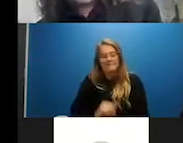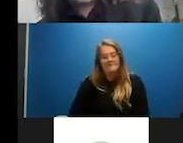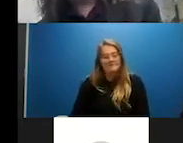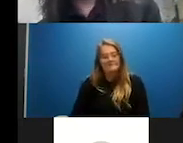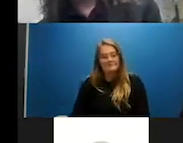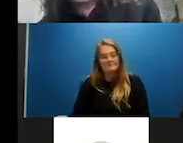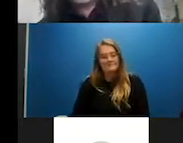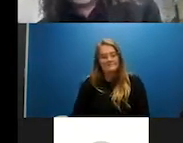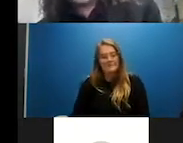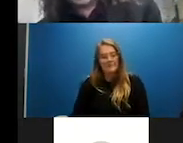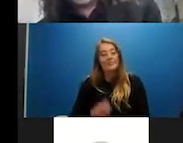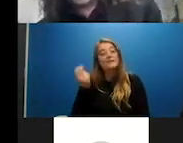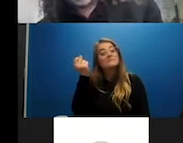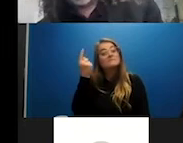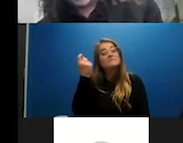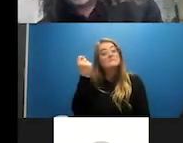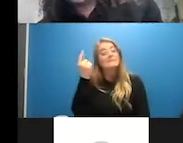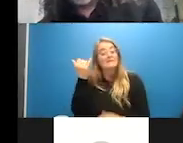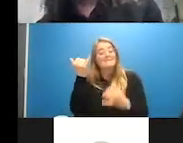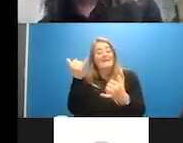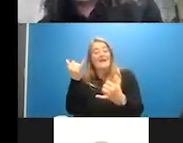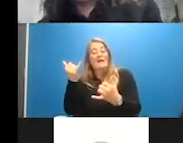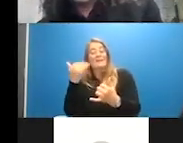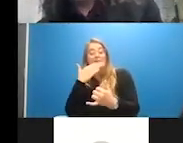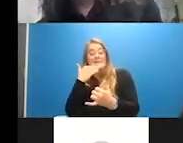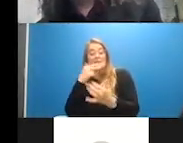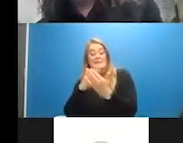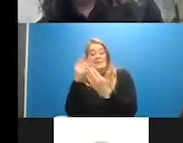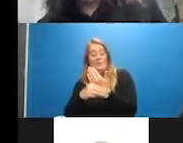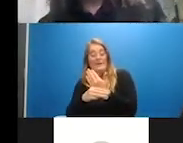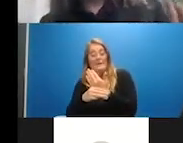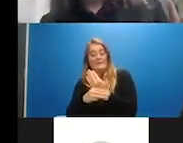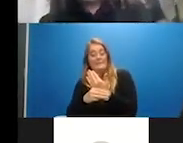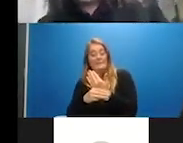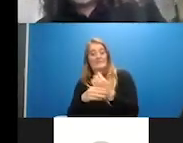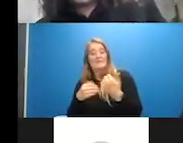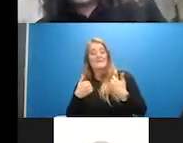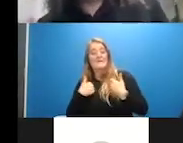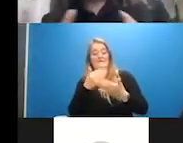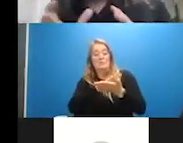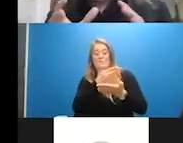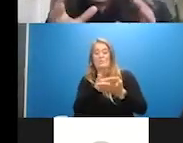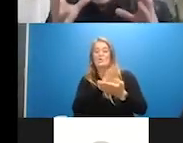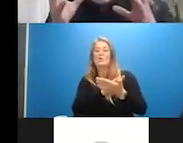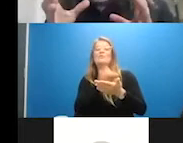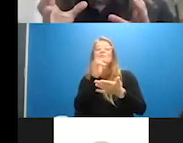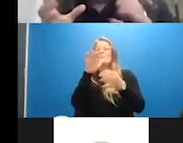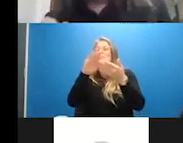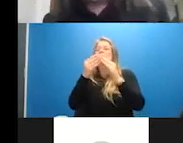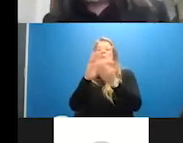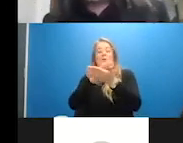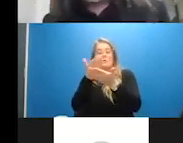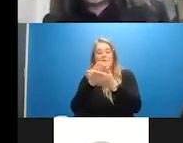Instead, contemporary diabetes prevention programming, brings the cooks in the community together in